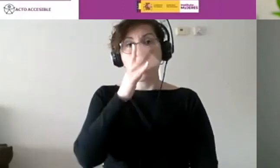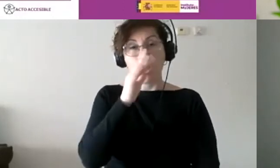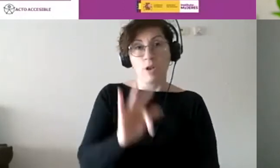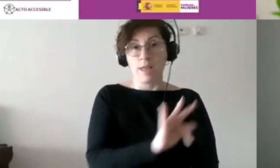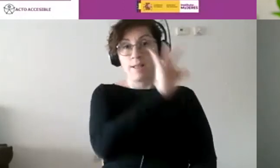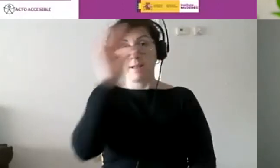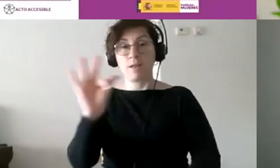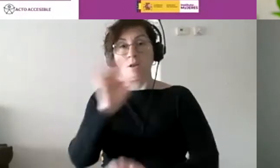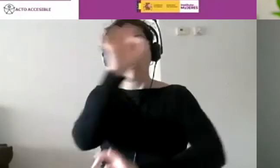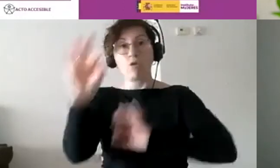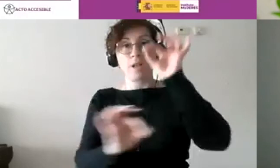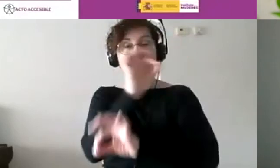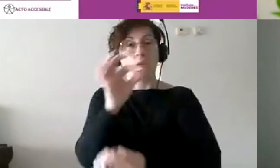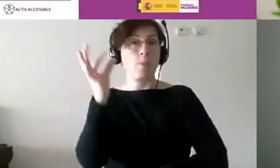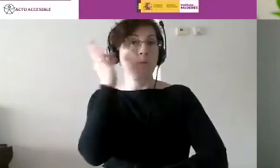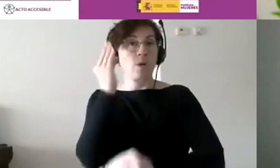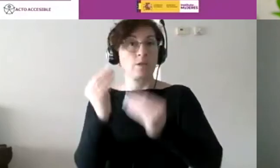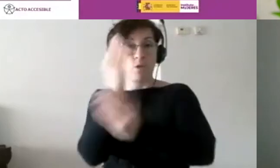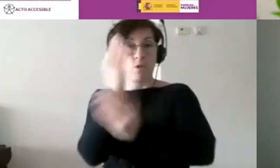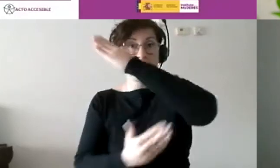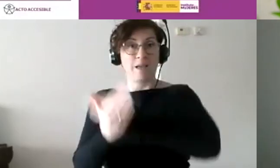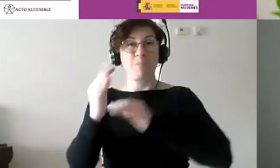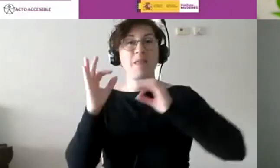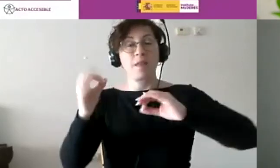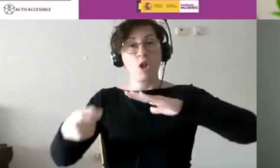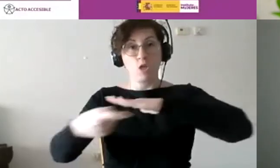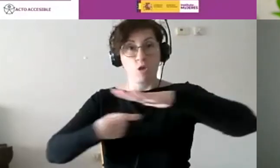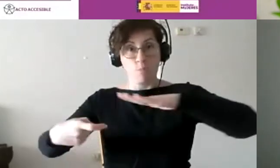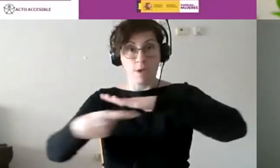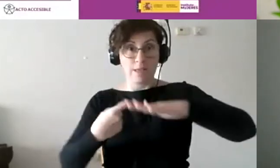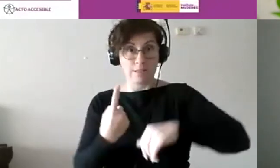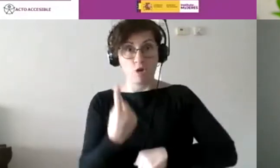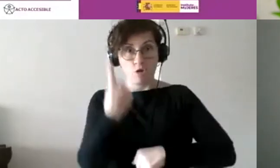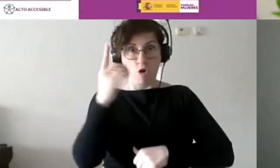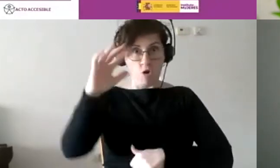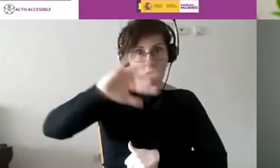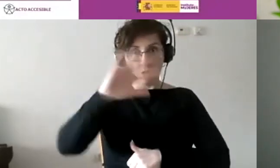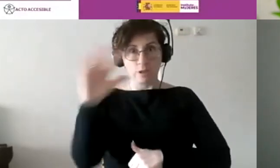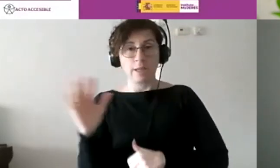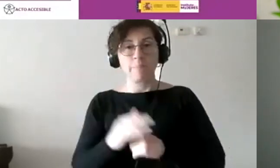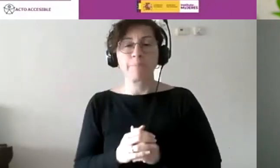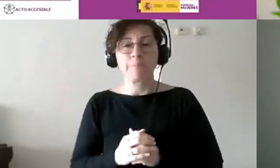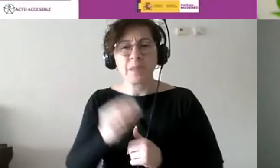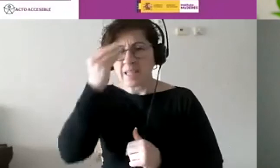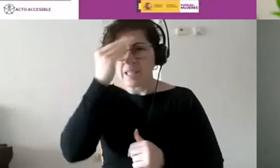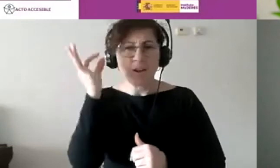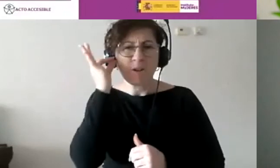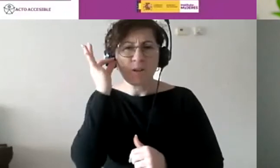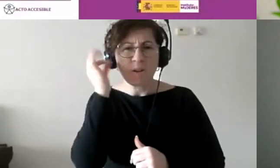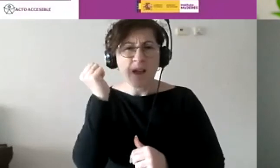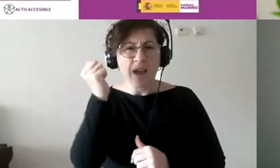I think Angelina is waiting also for us, but Angelina has problem with English. I don't know